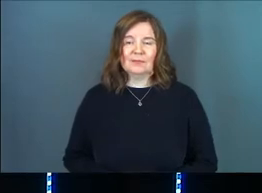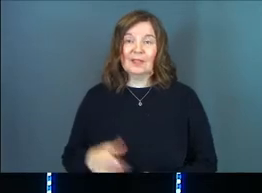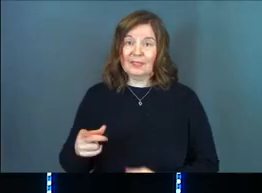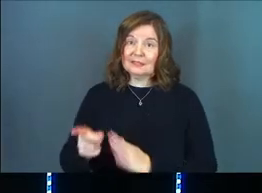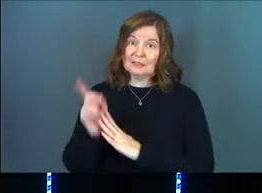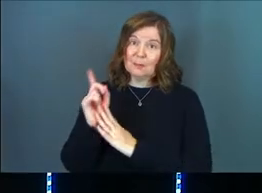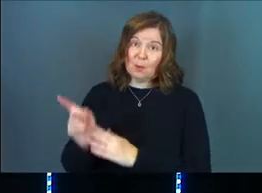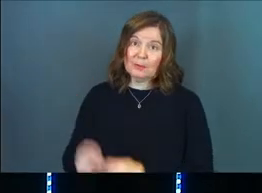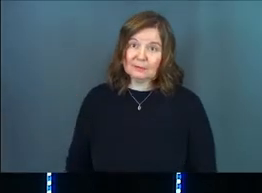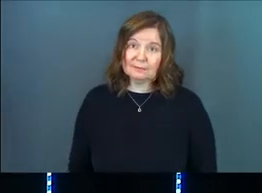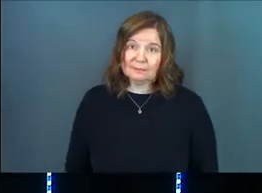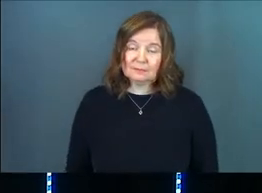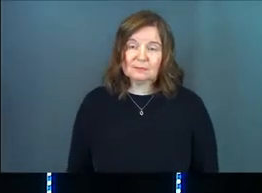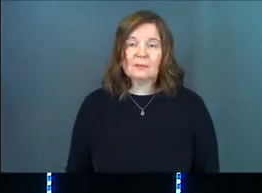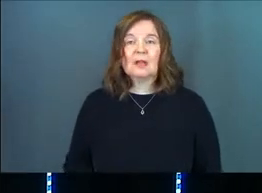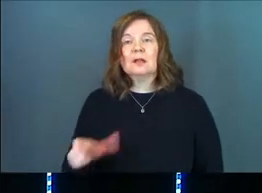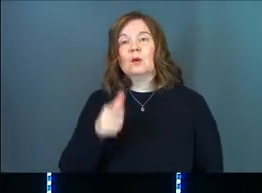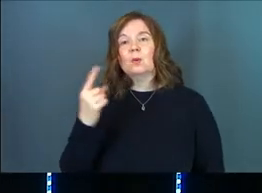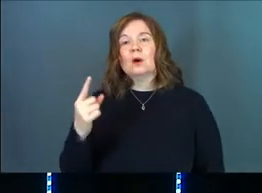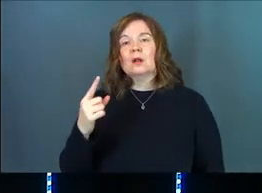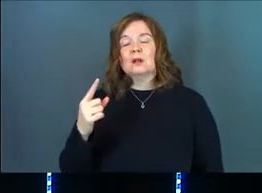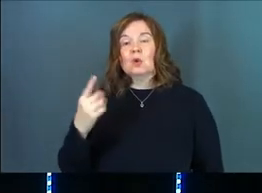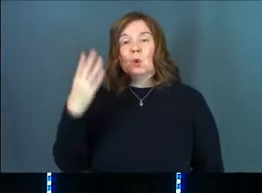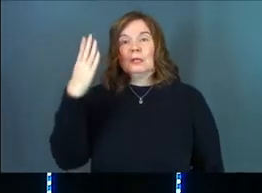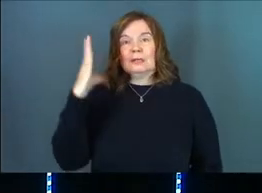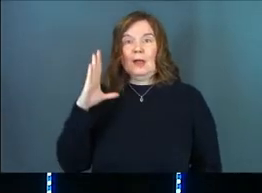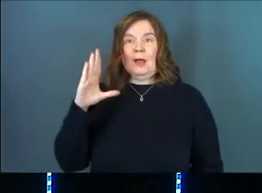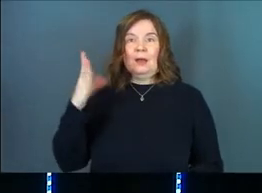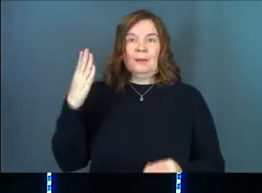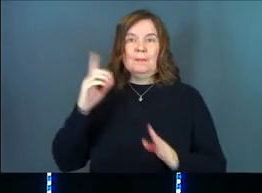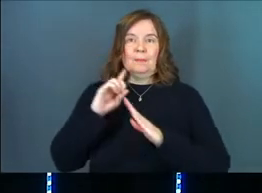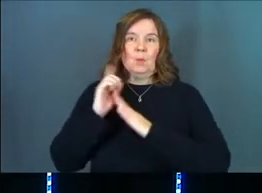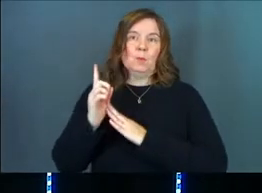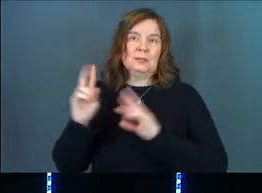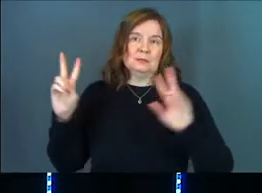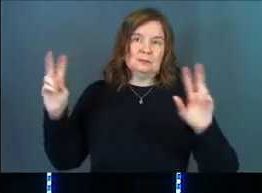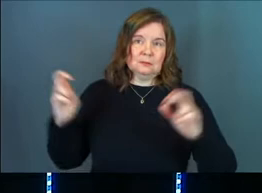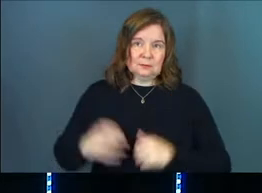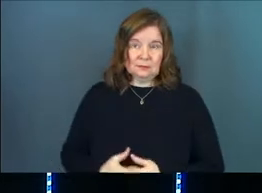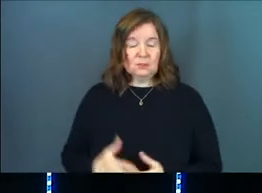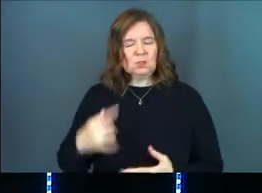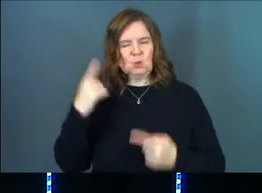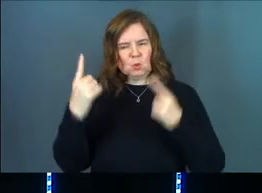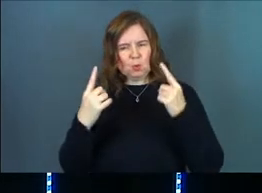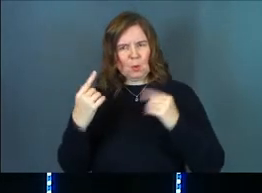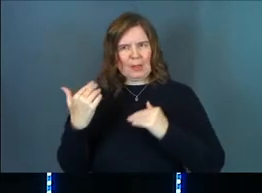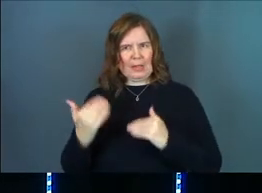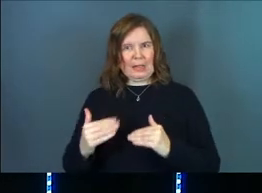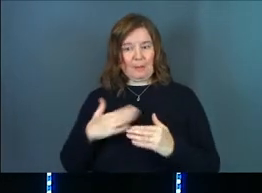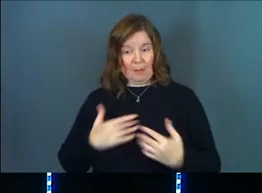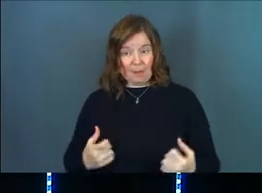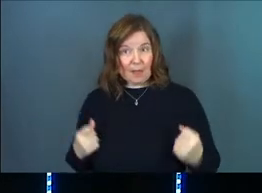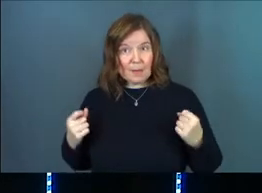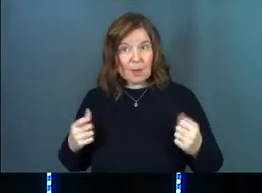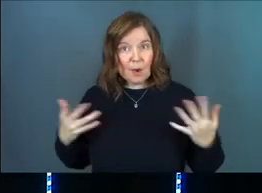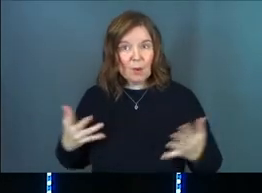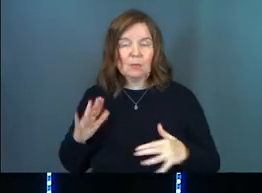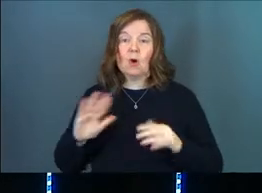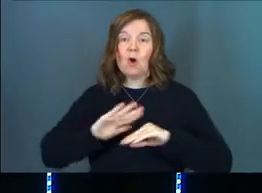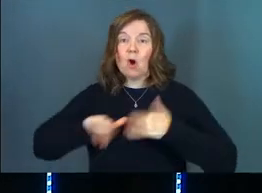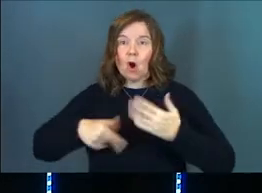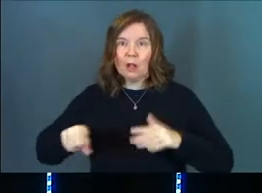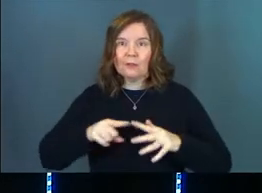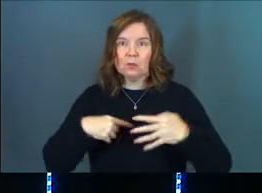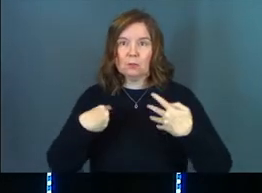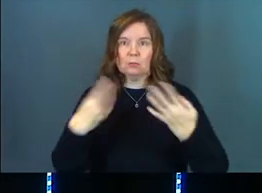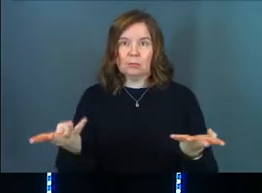This is a moment. This is another one of those God moments. You wondered what the limit of my power was? How about all